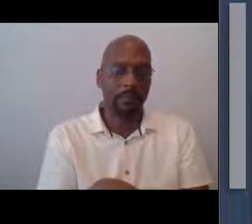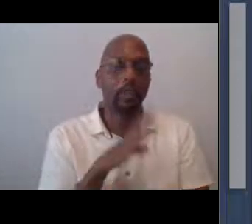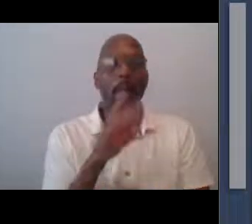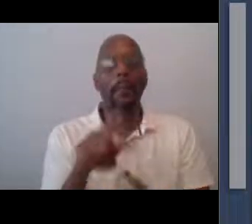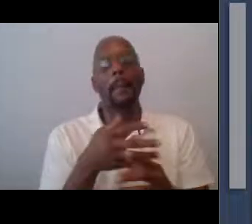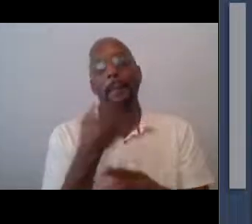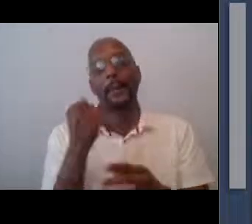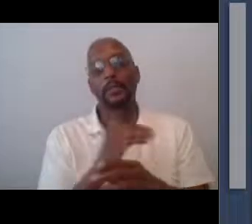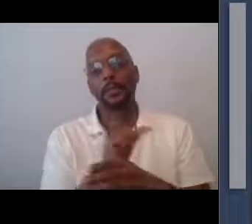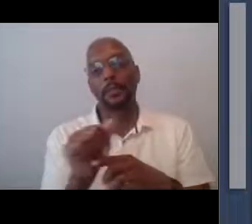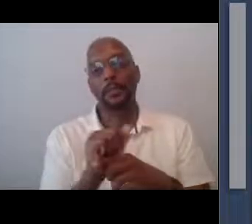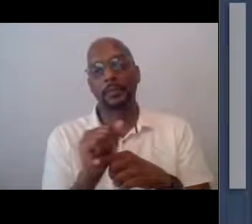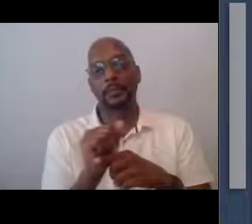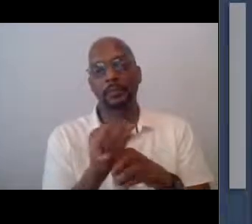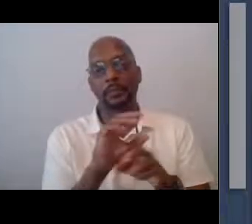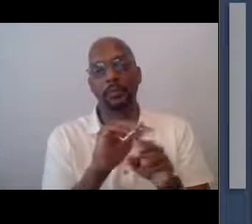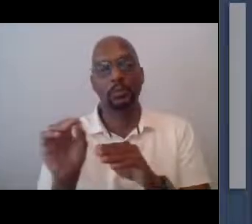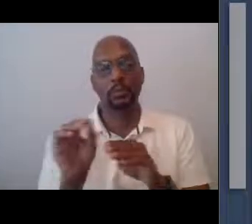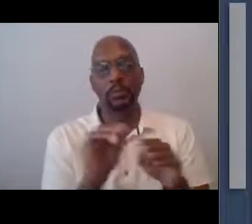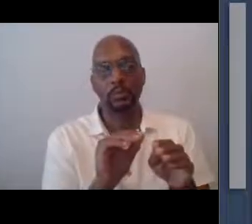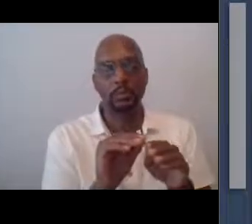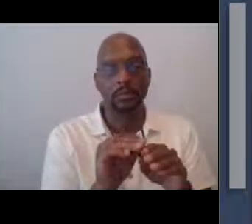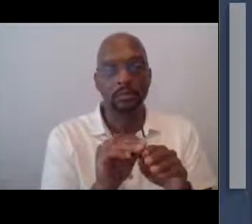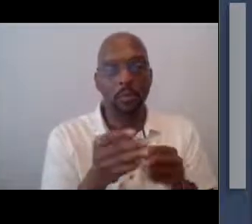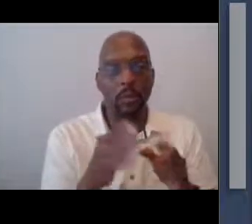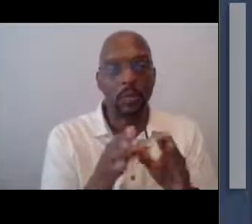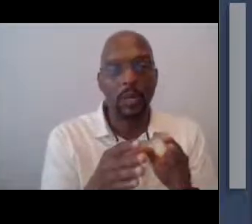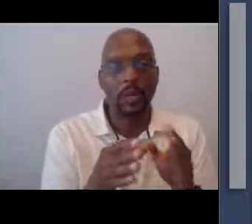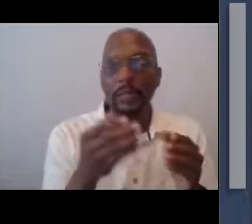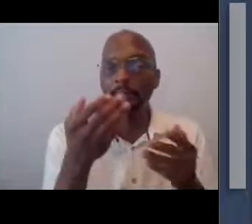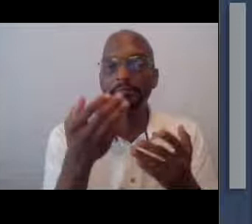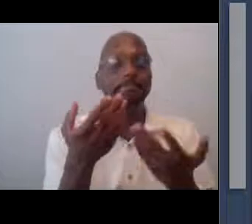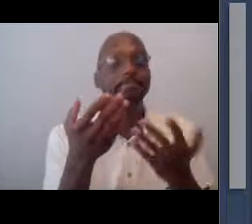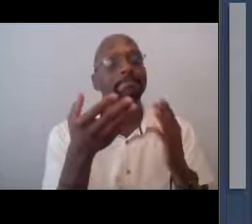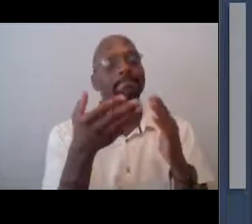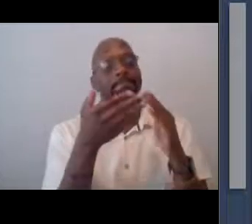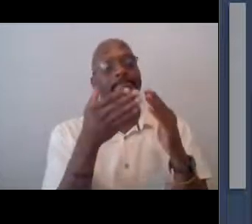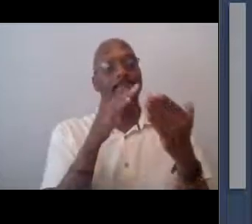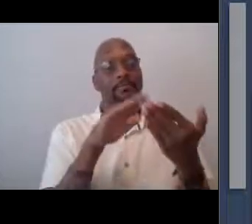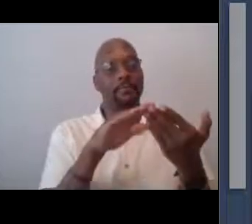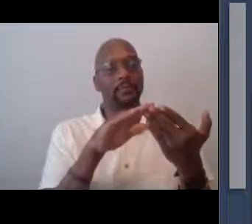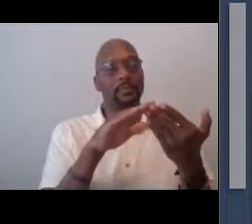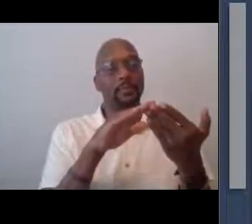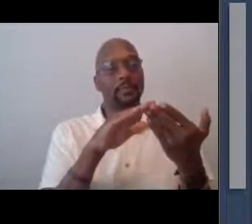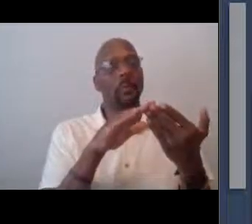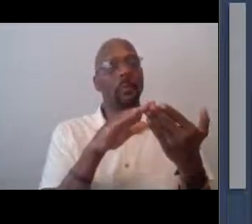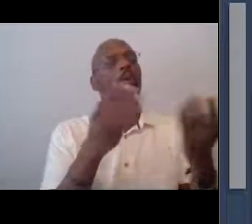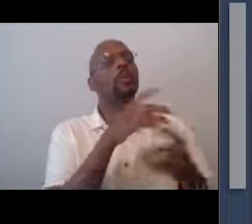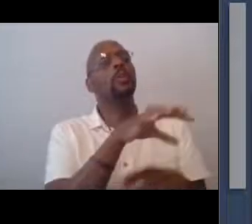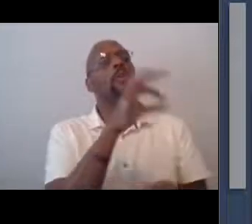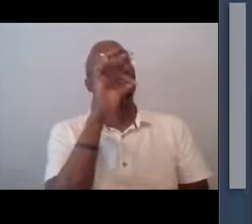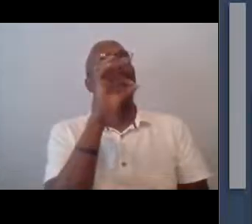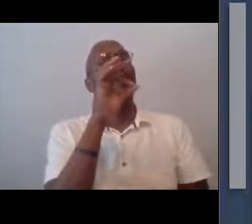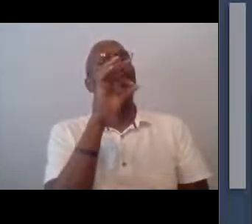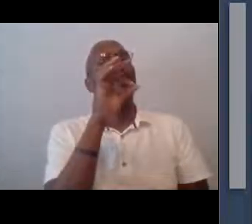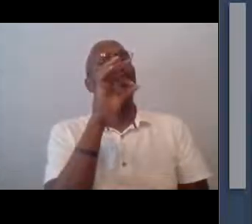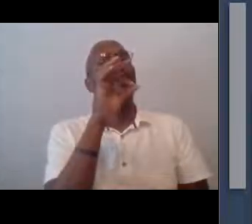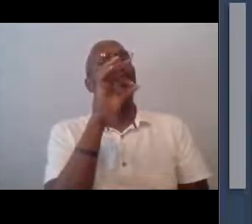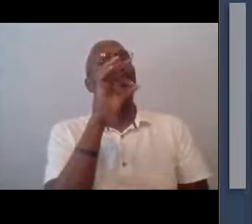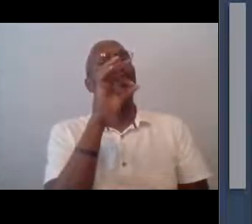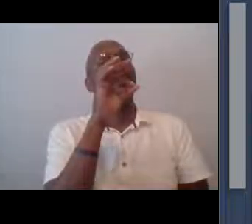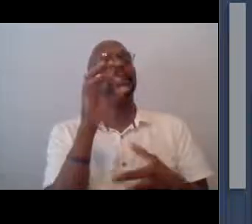as communities are looking at ways to reconnect their communities and what you're finding around the country are